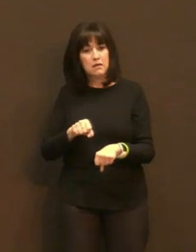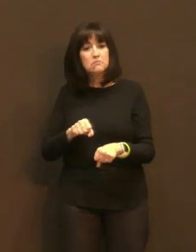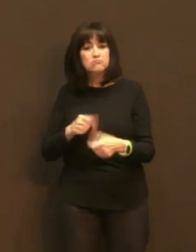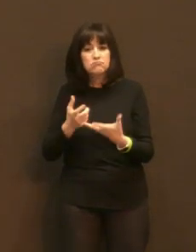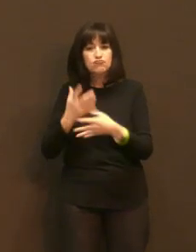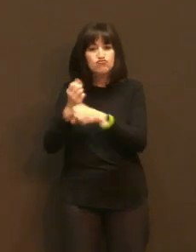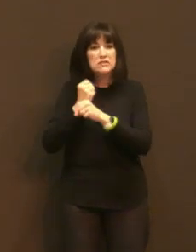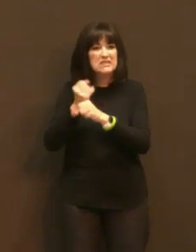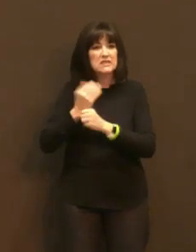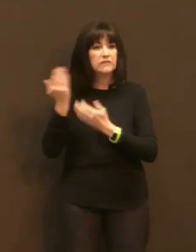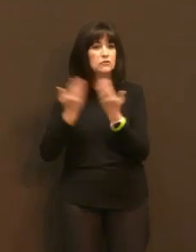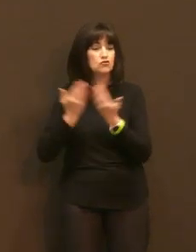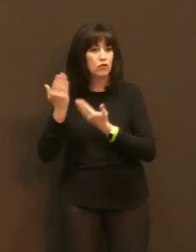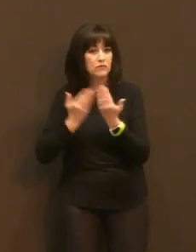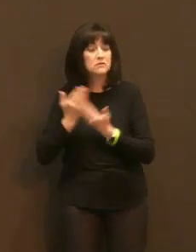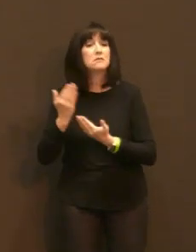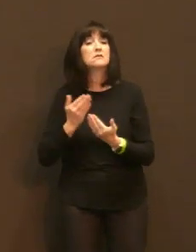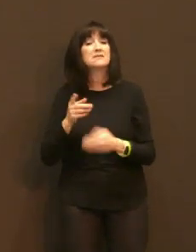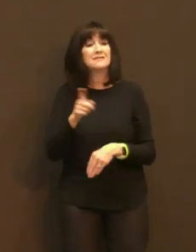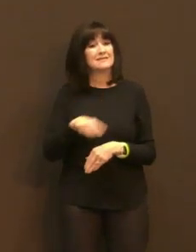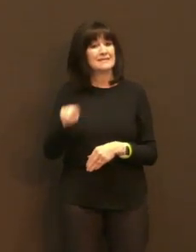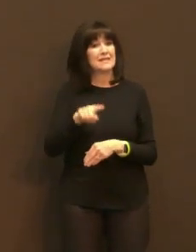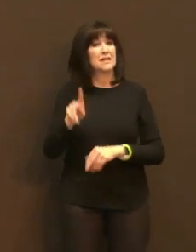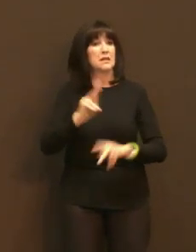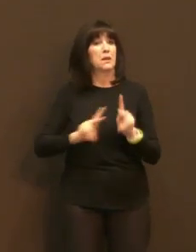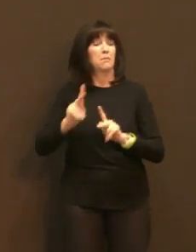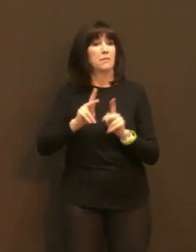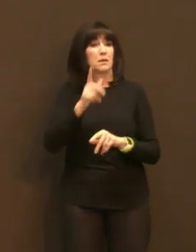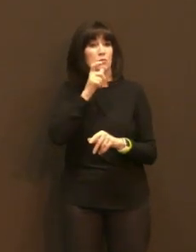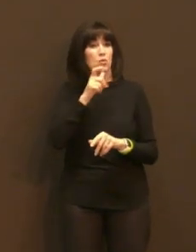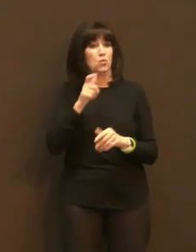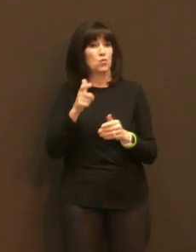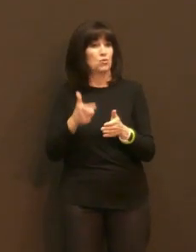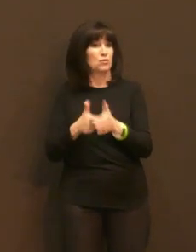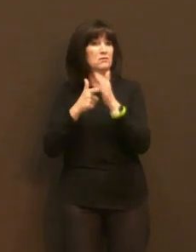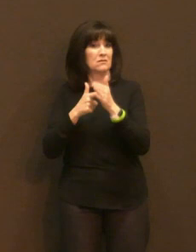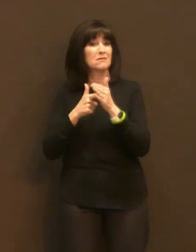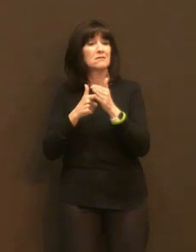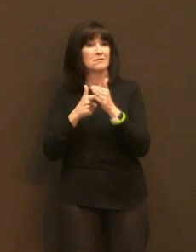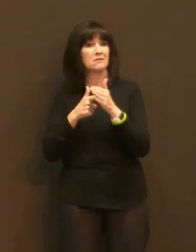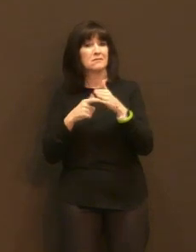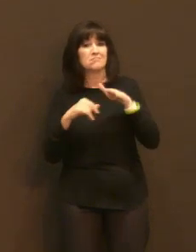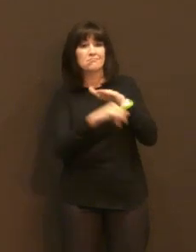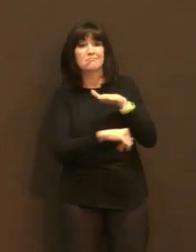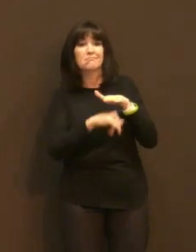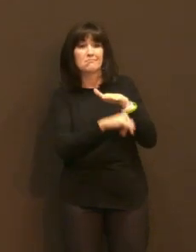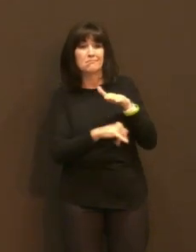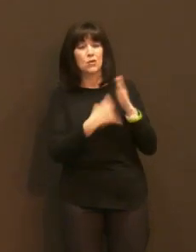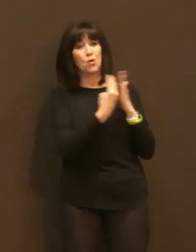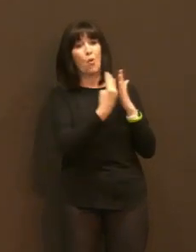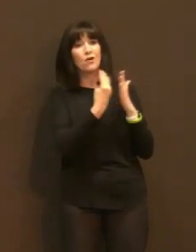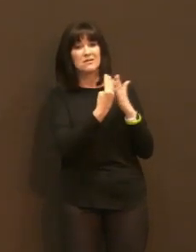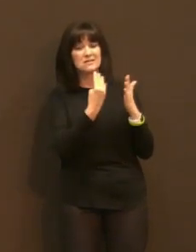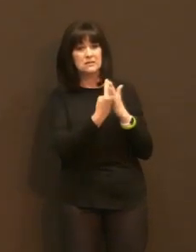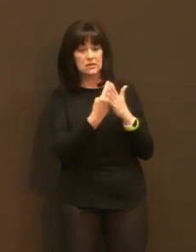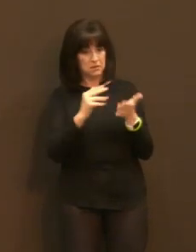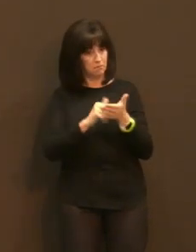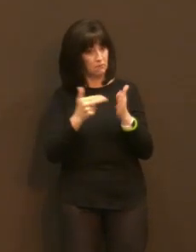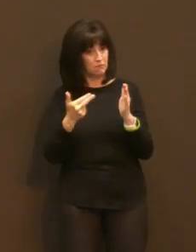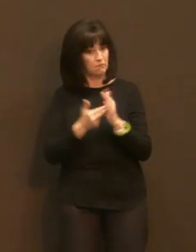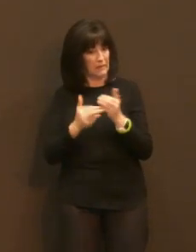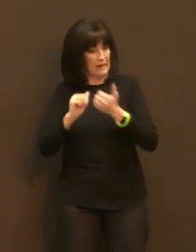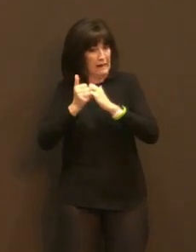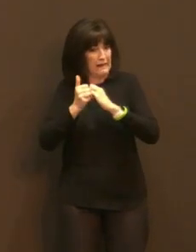isolation are able to find safe places where they can social distance from others, like from their